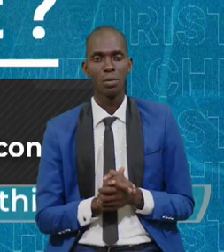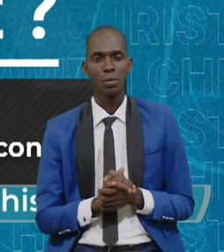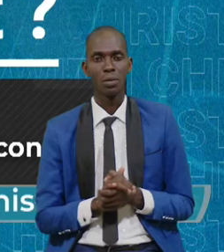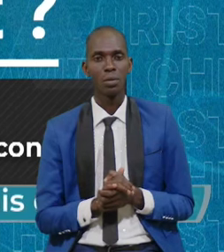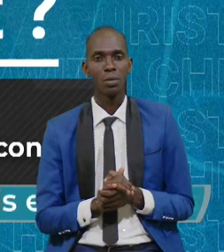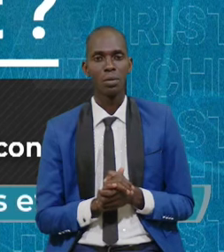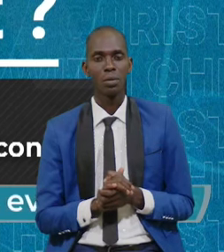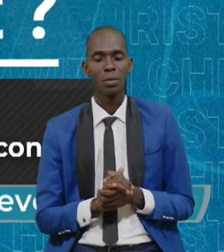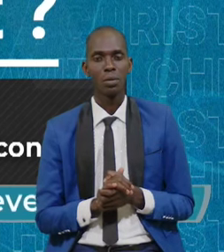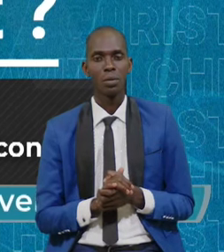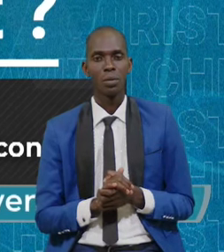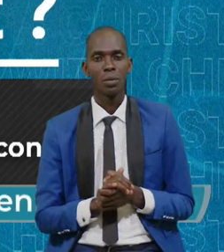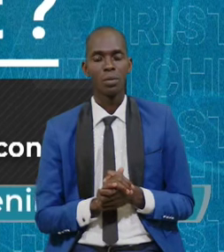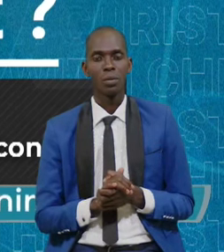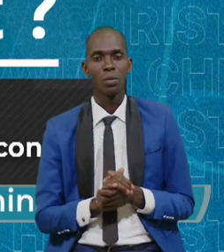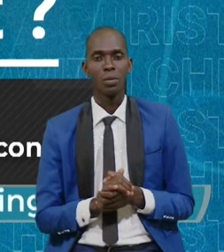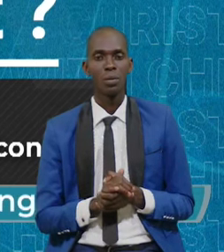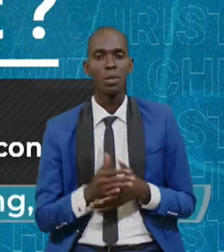We can move behind.